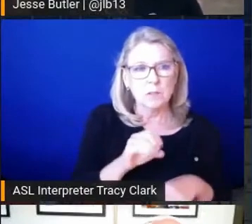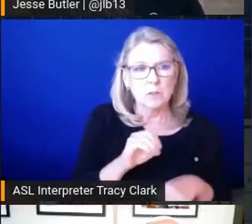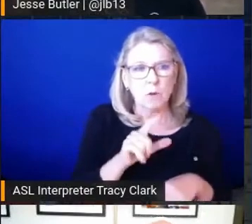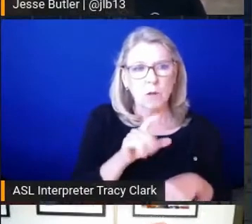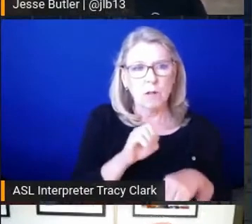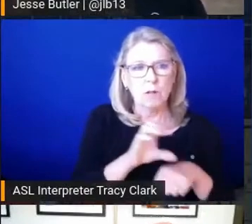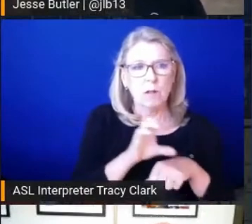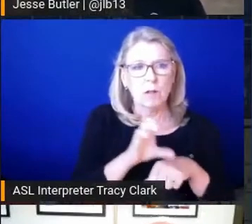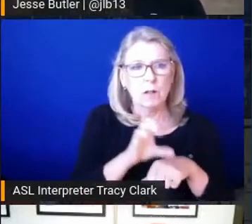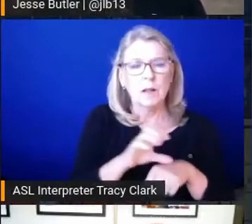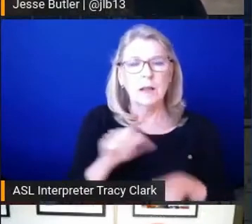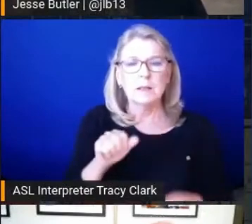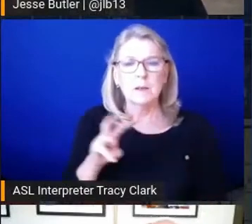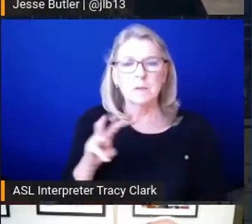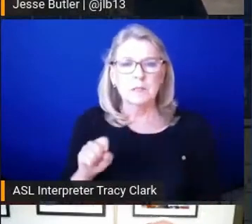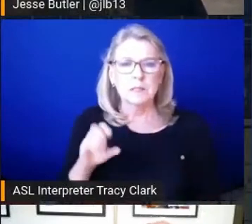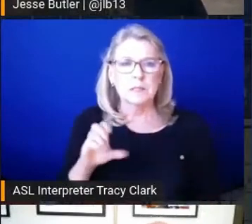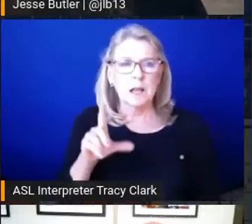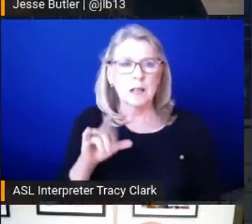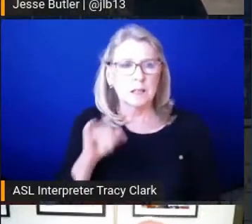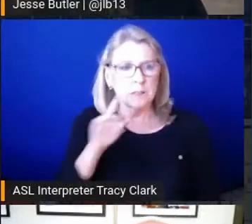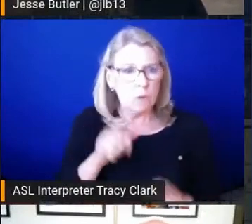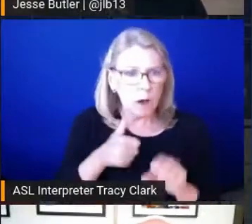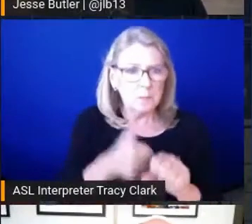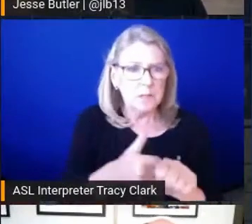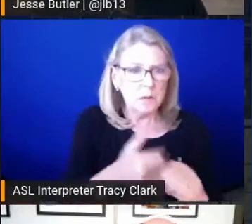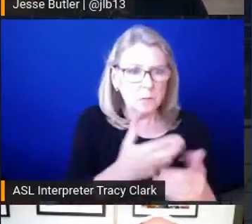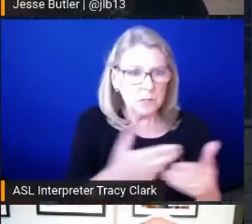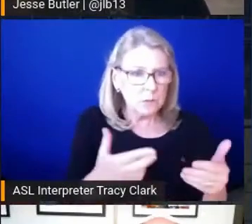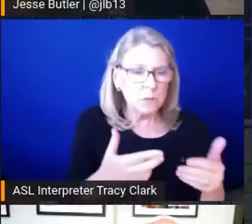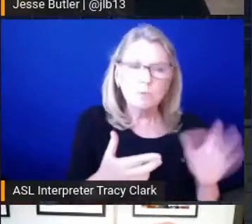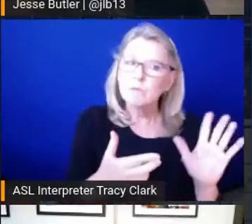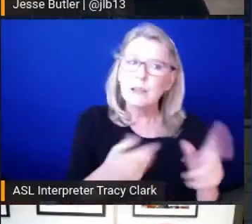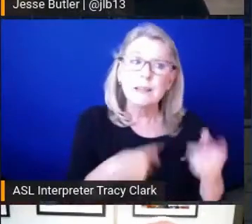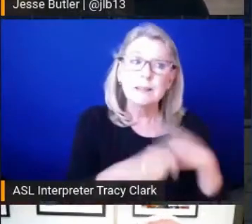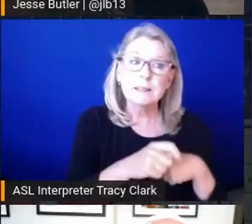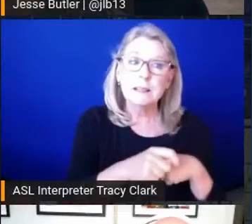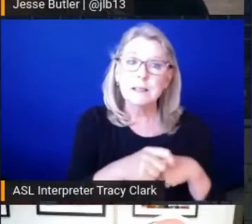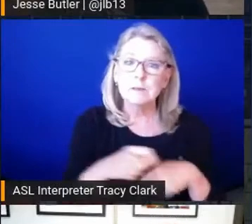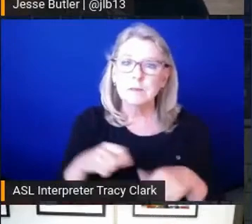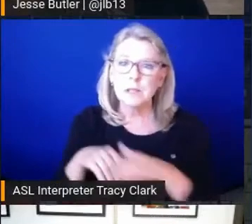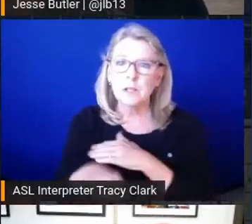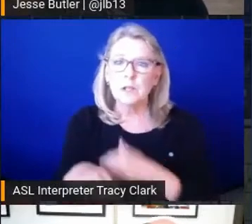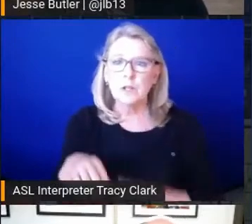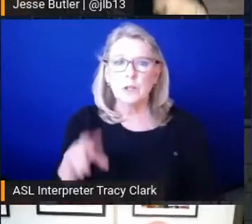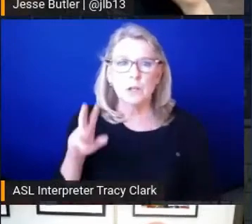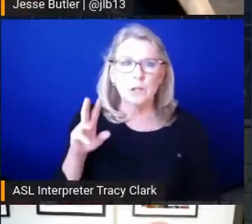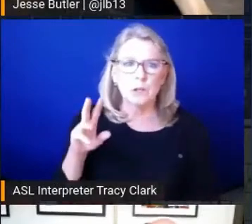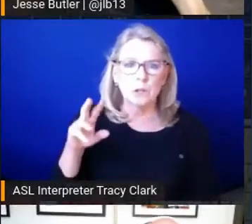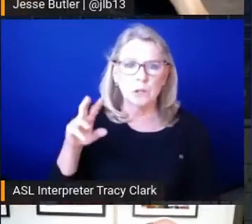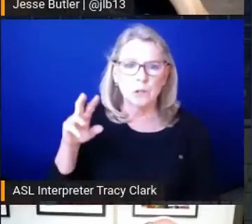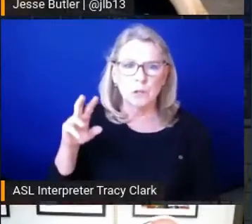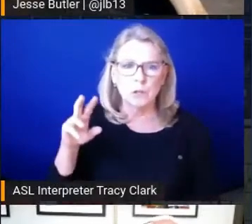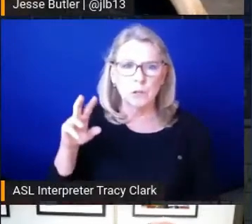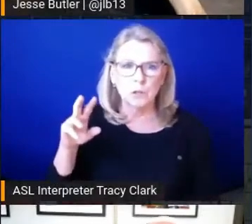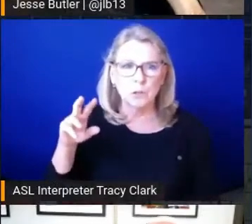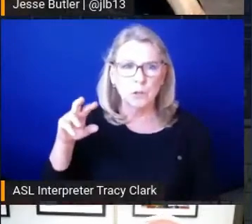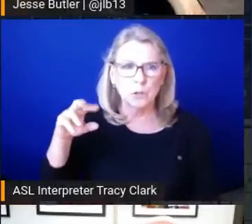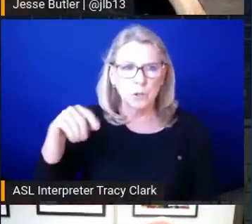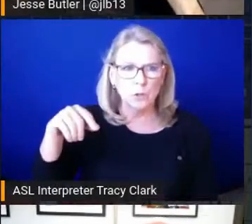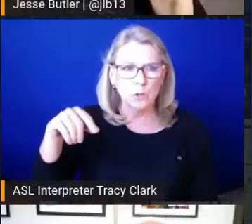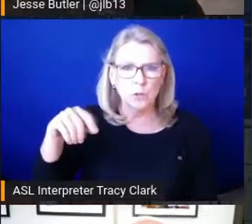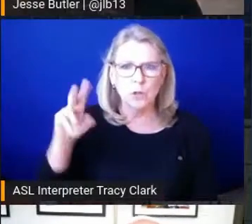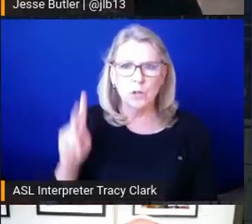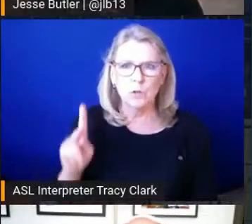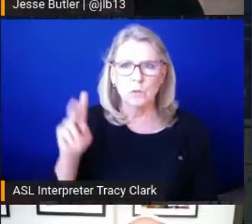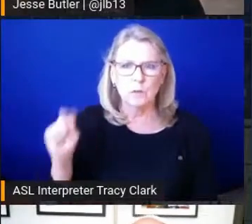resources or update a resource, instead you simply do kubecon apply and communicate with the Kubernetes